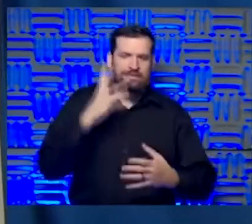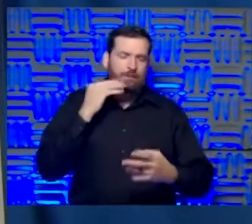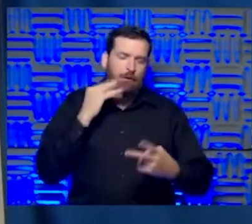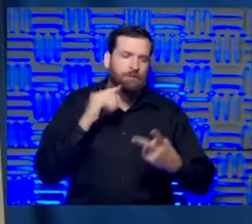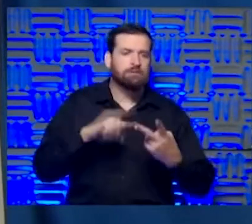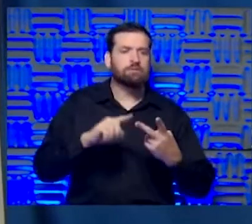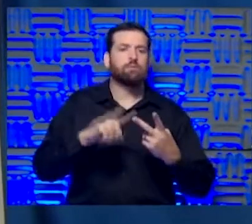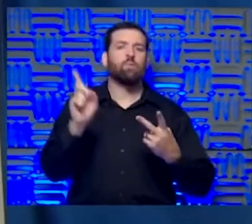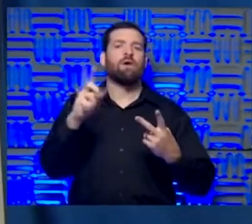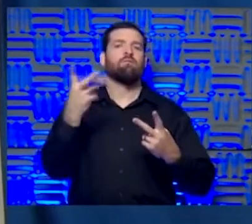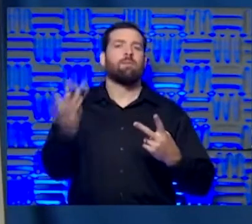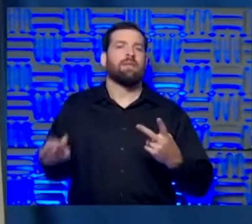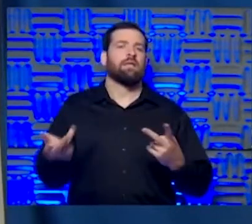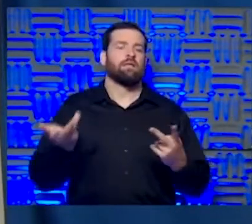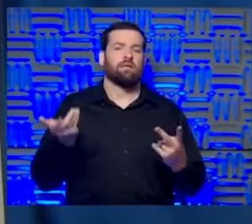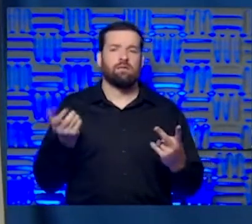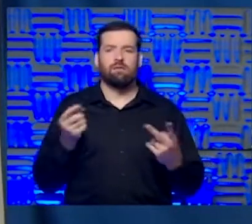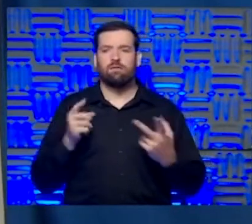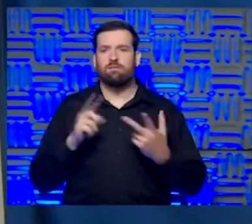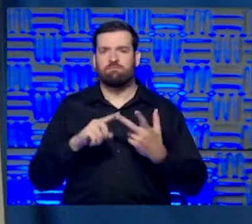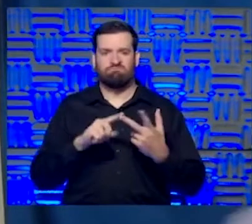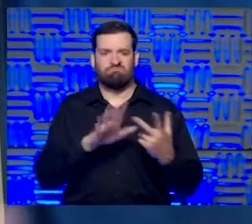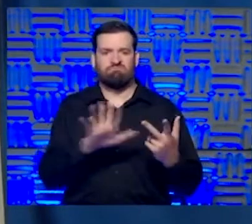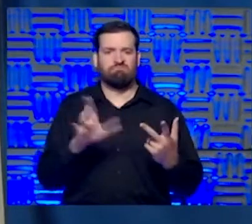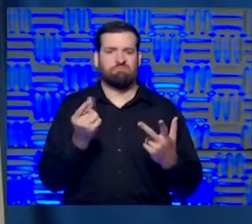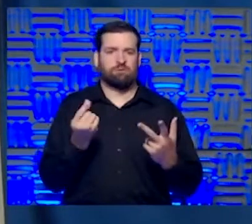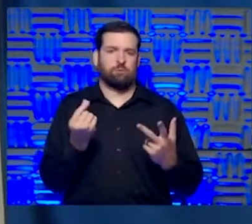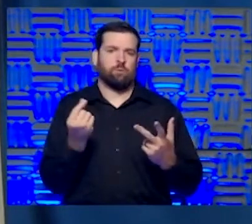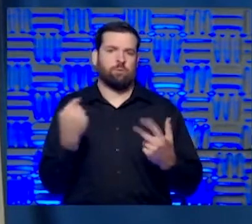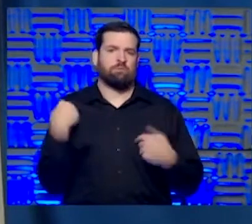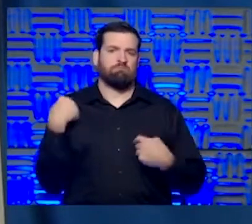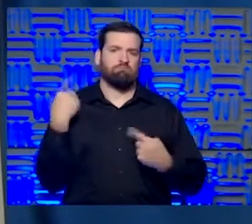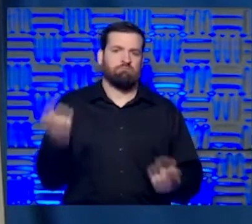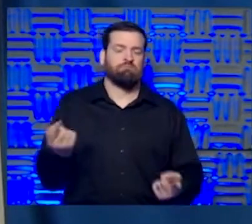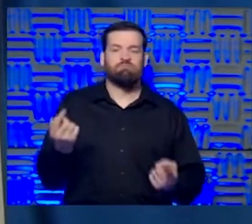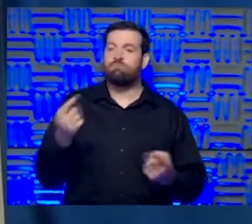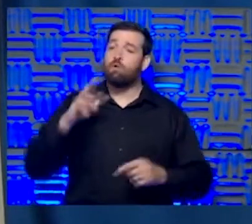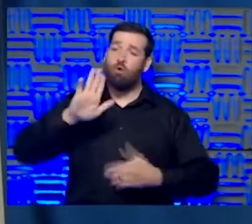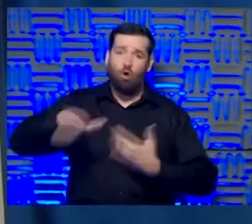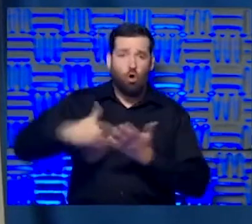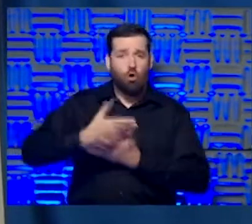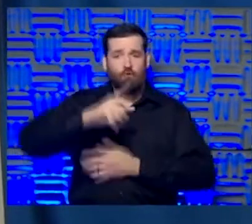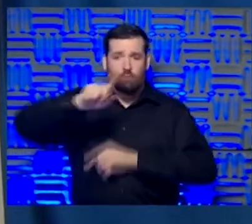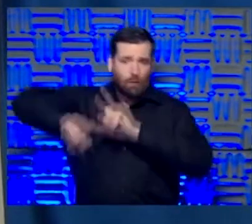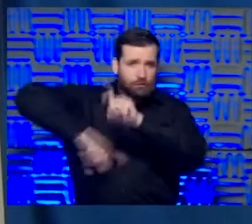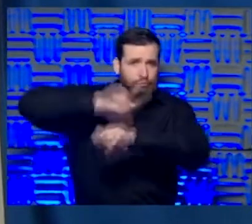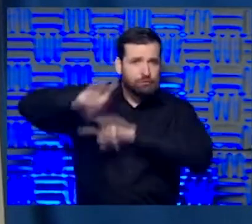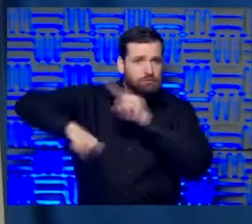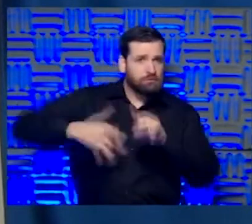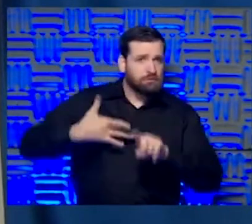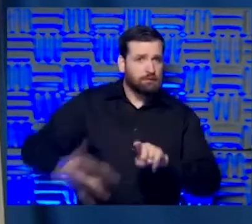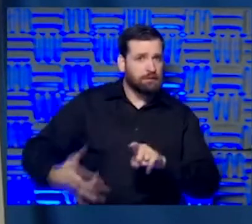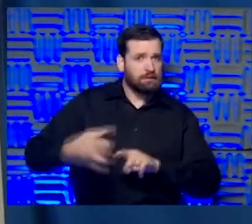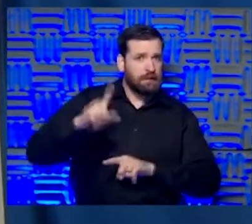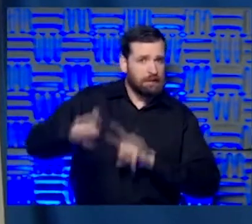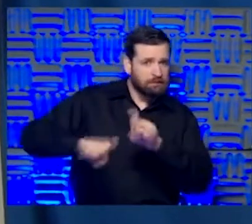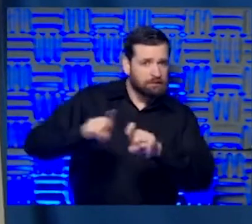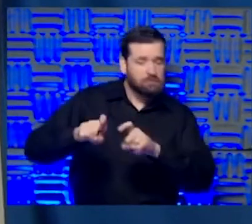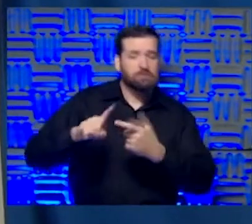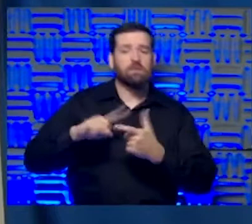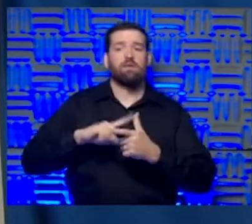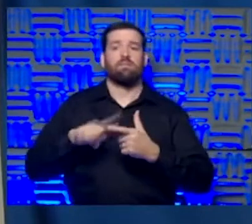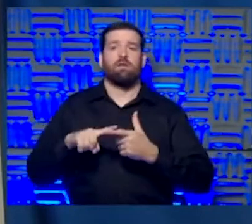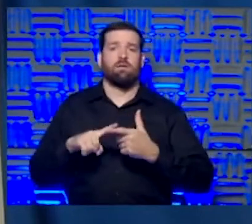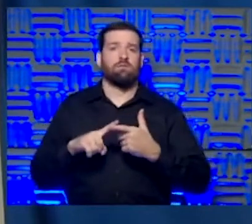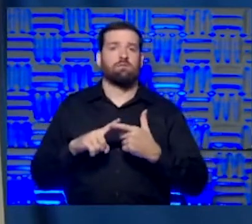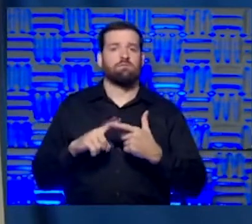been? What have they been doing lately? All the questions I think you would ask normally, and then just I think a